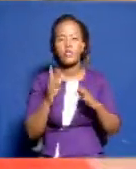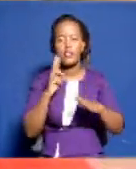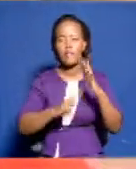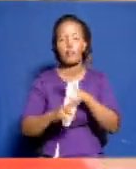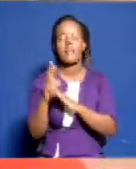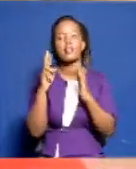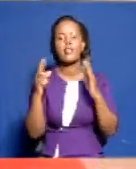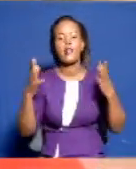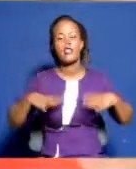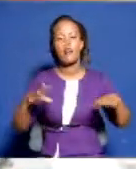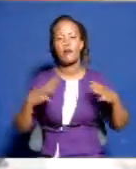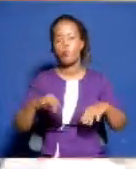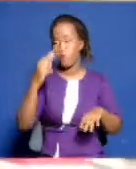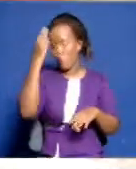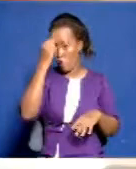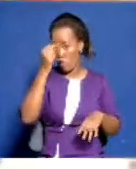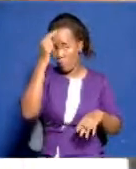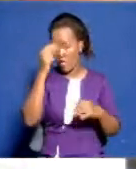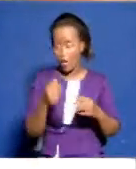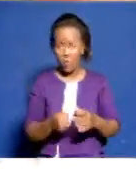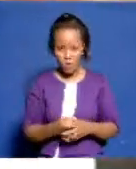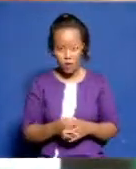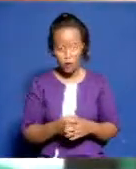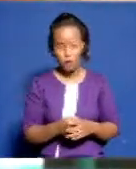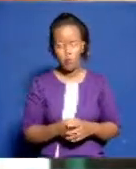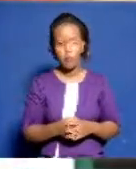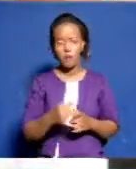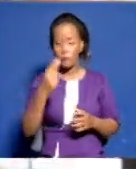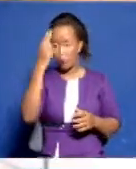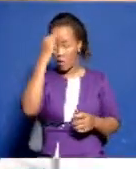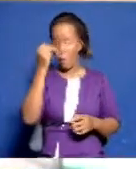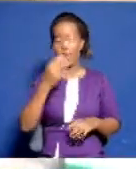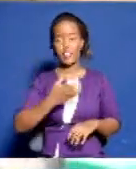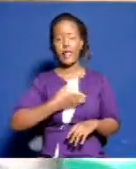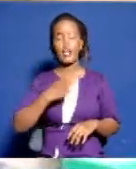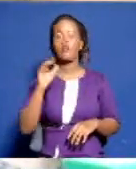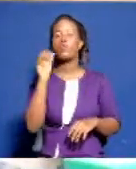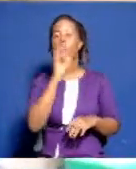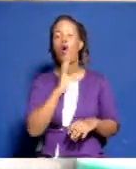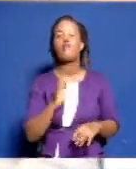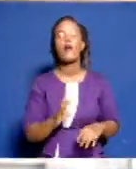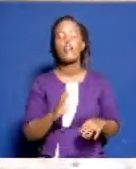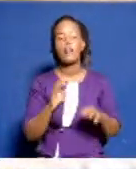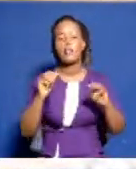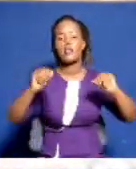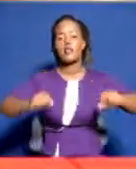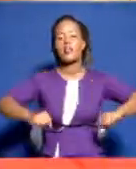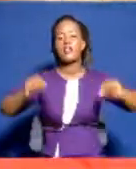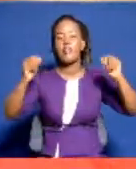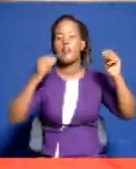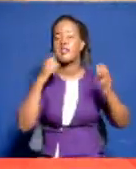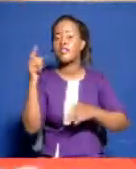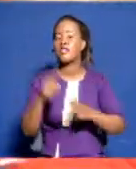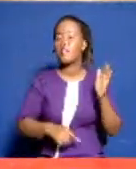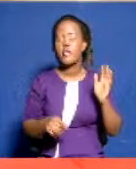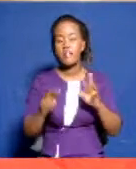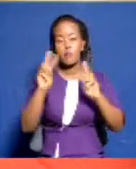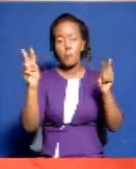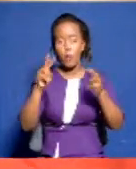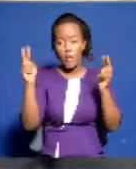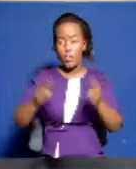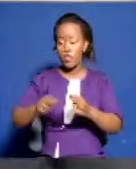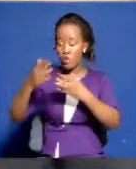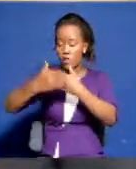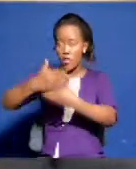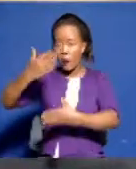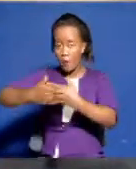the people of Narok. On his part, Masai Council of Elder Chairman Kelena Olenchoi said issues to do with boundaries should be done